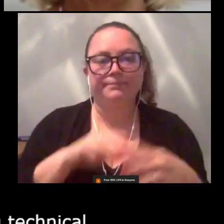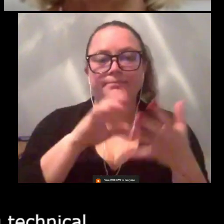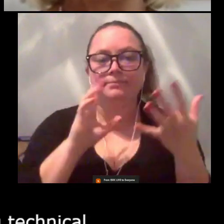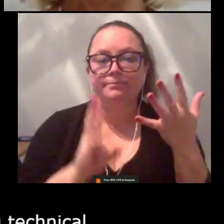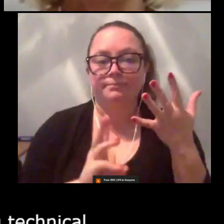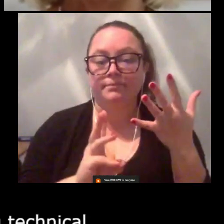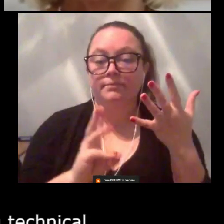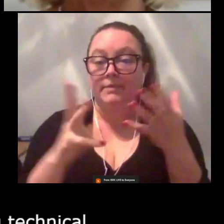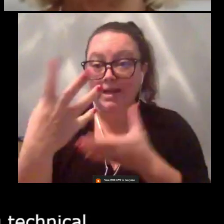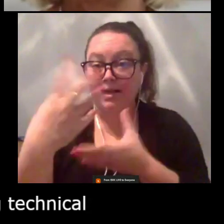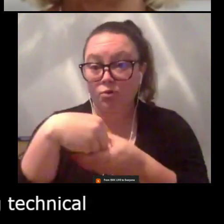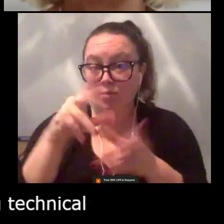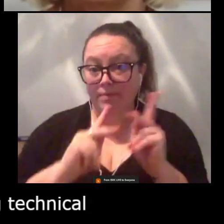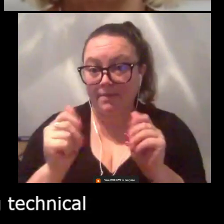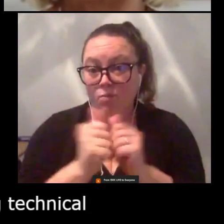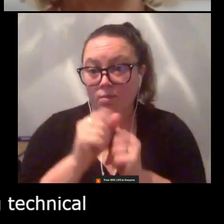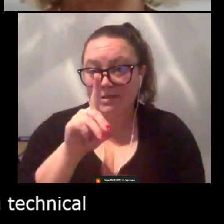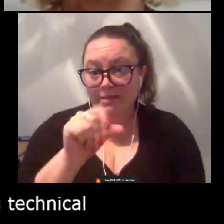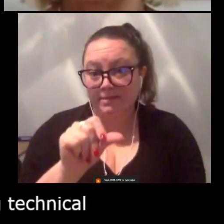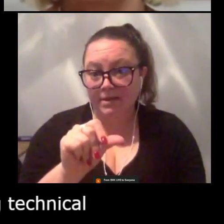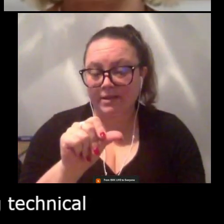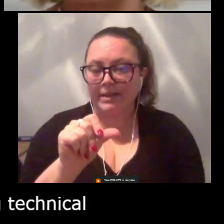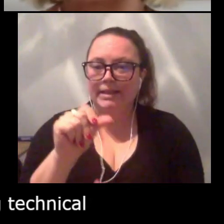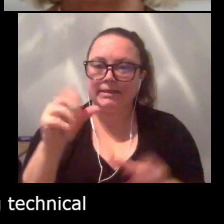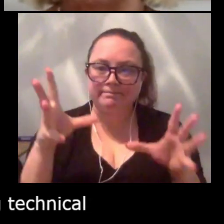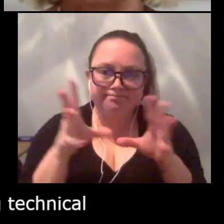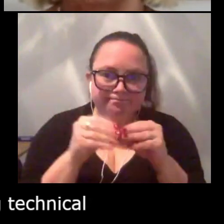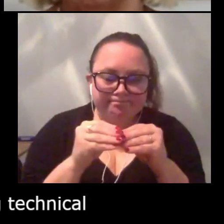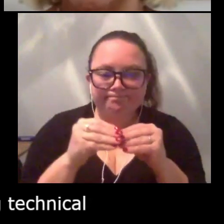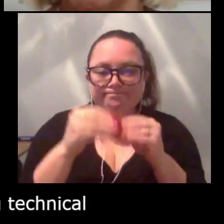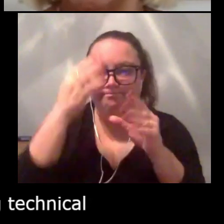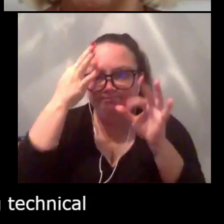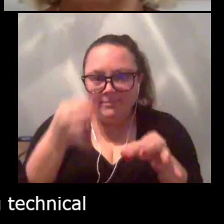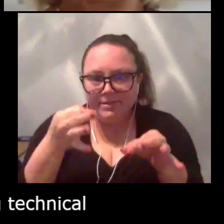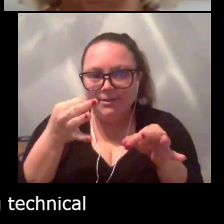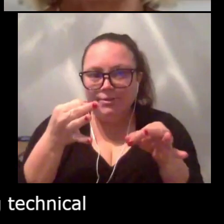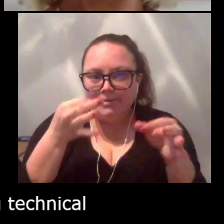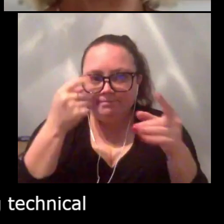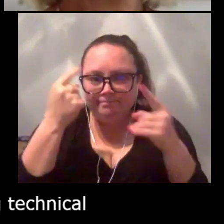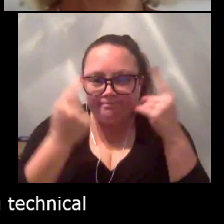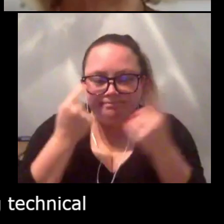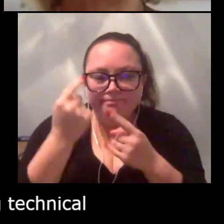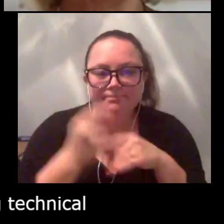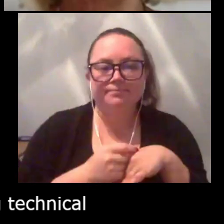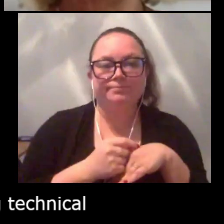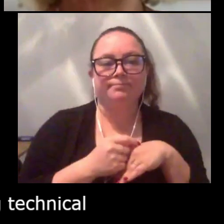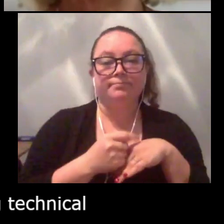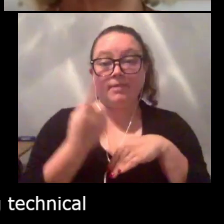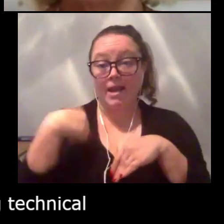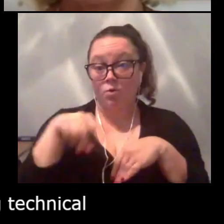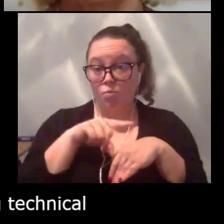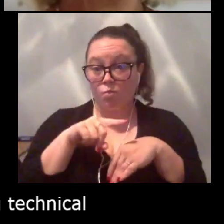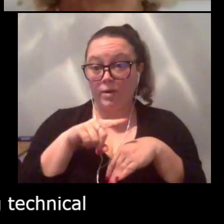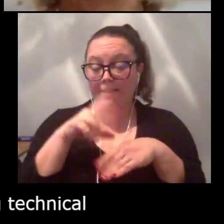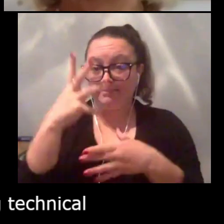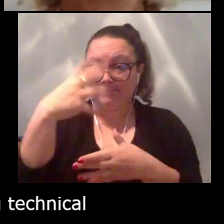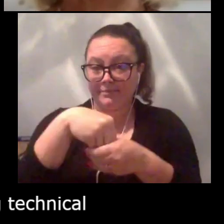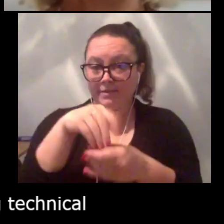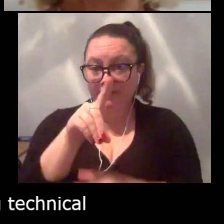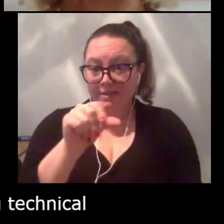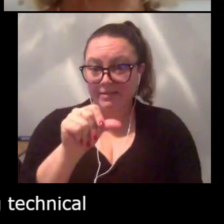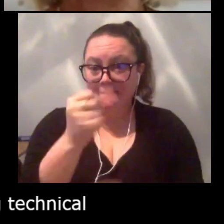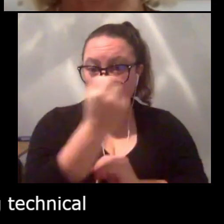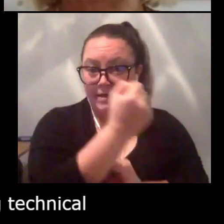people with disability in consultation and decision making. And we in the disability movement have